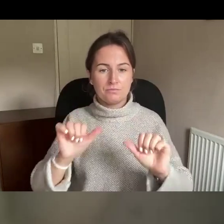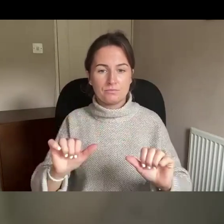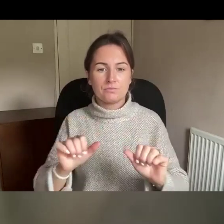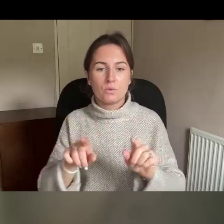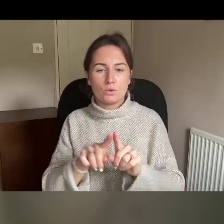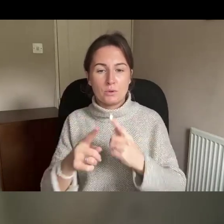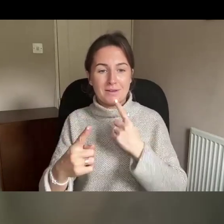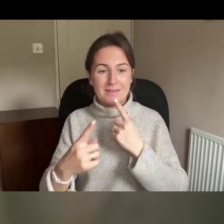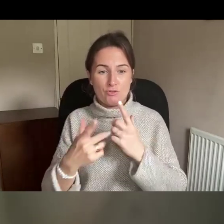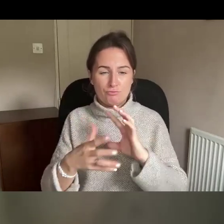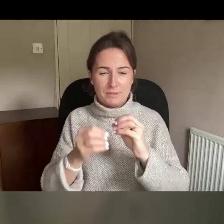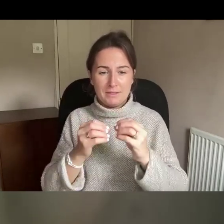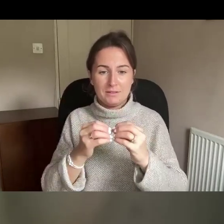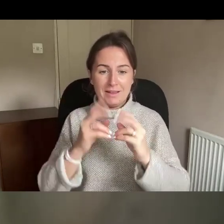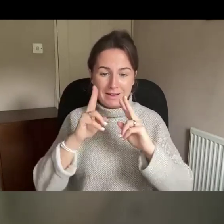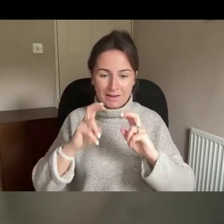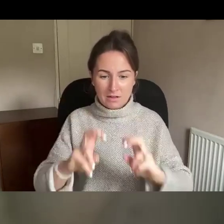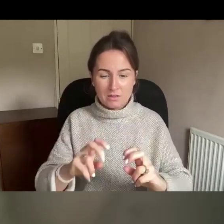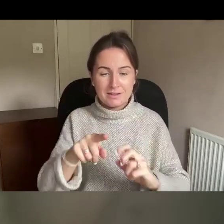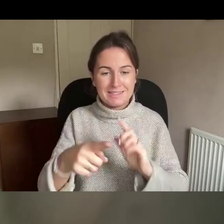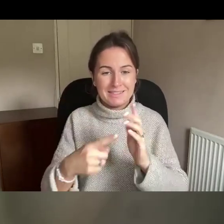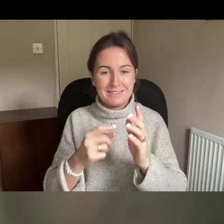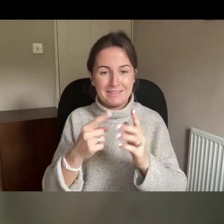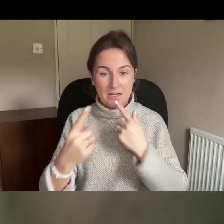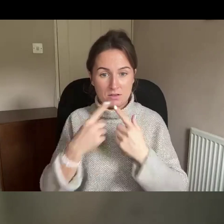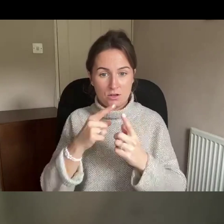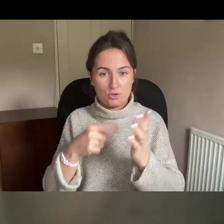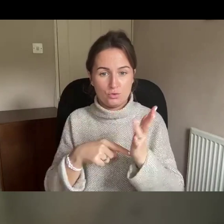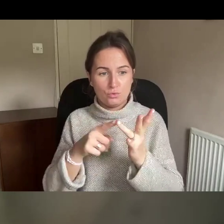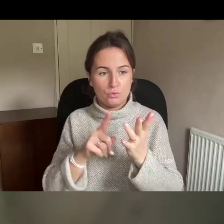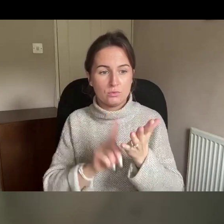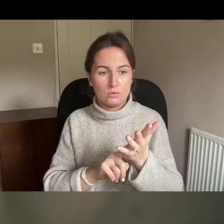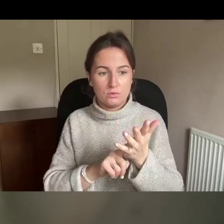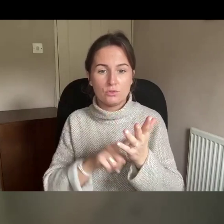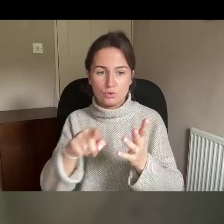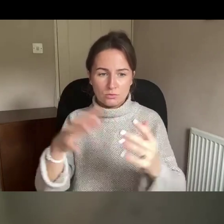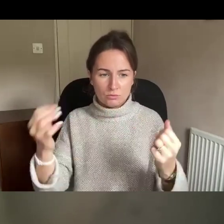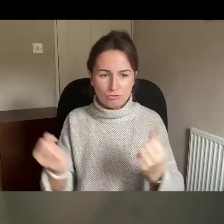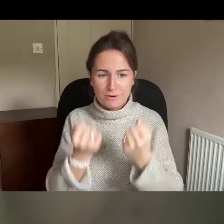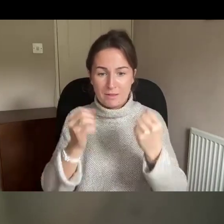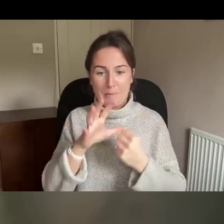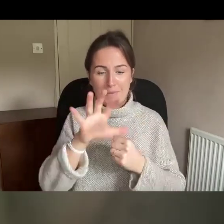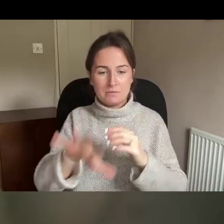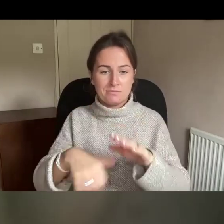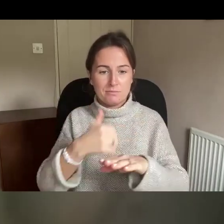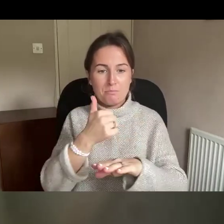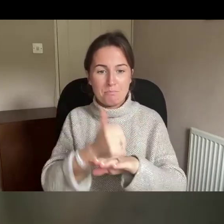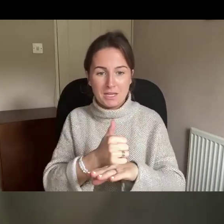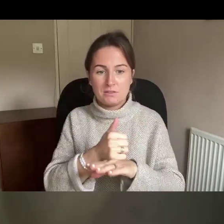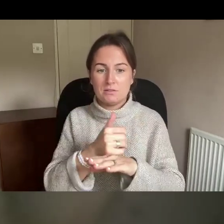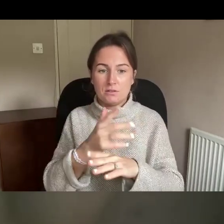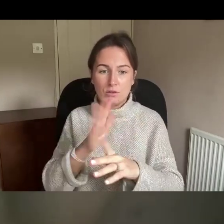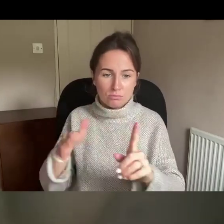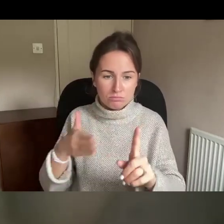And we were very much aware that we wanted to strengthen our place-based approach, potentially with other arm's length bodies and government investments.